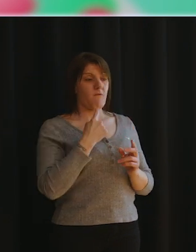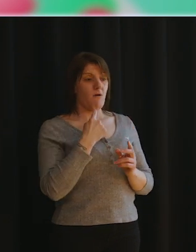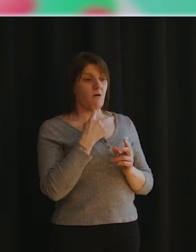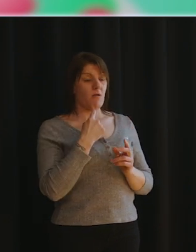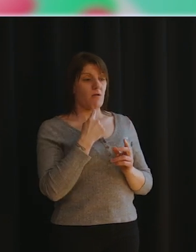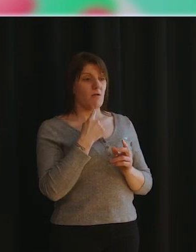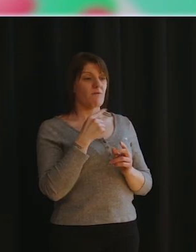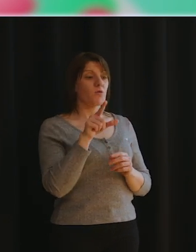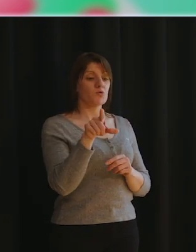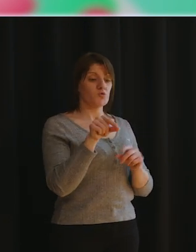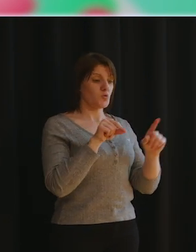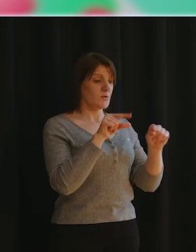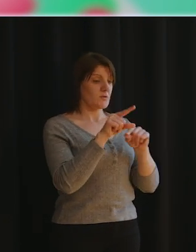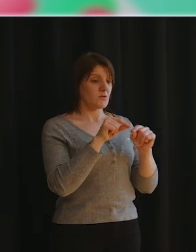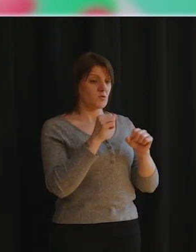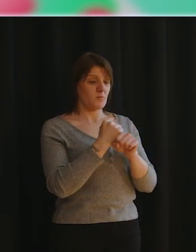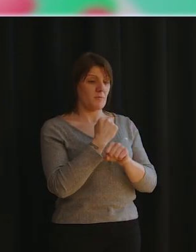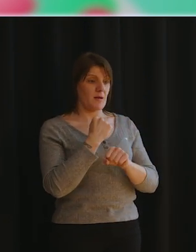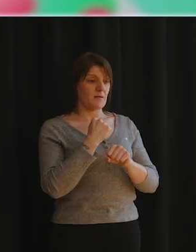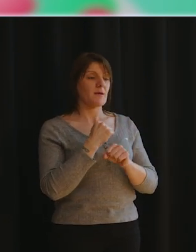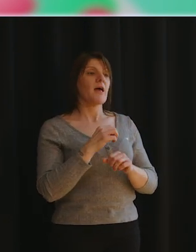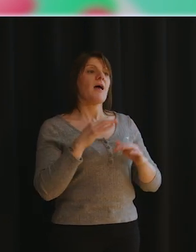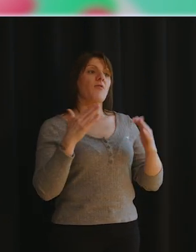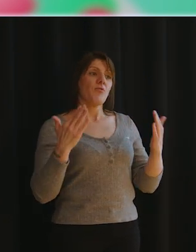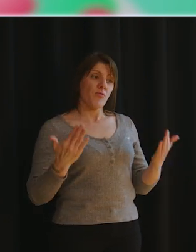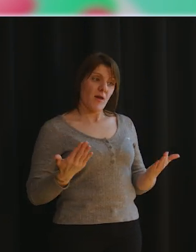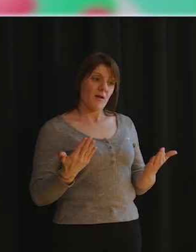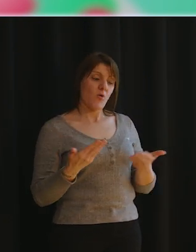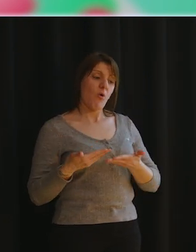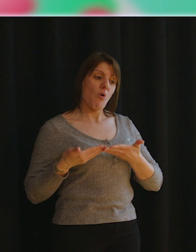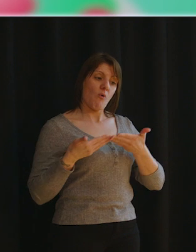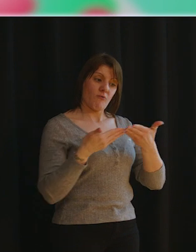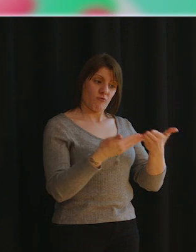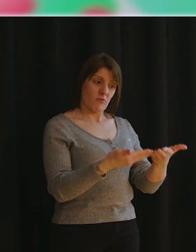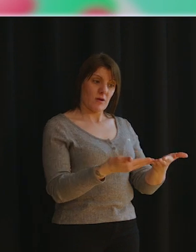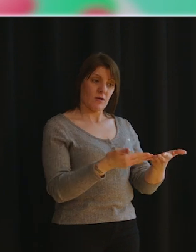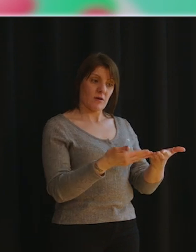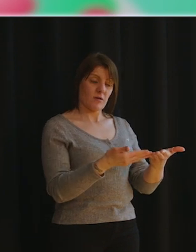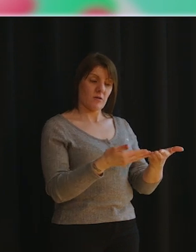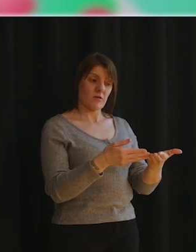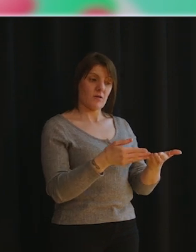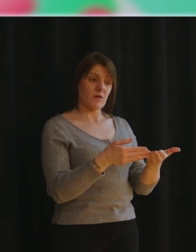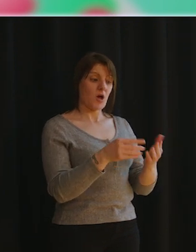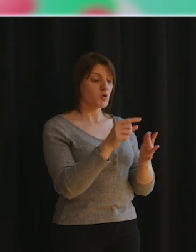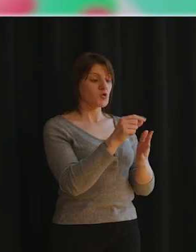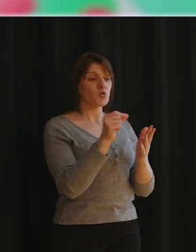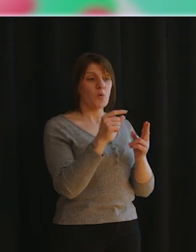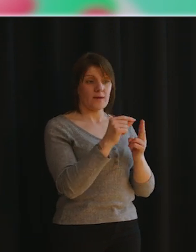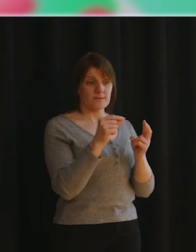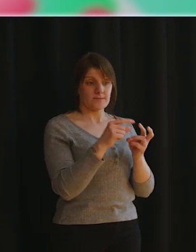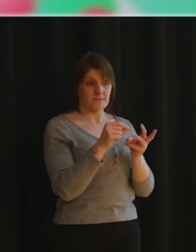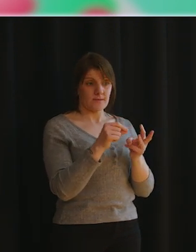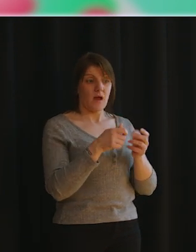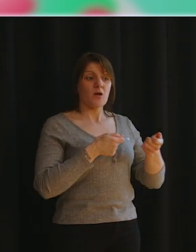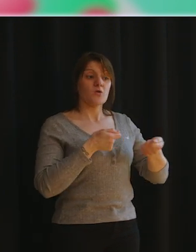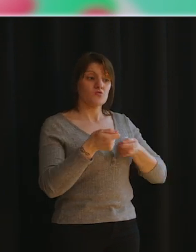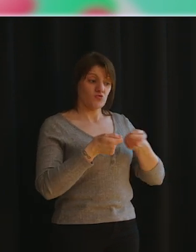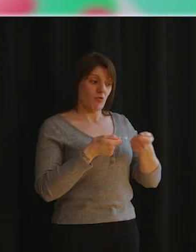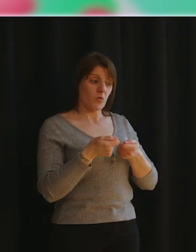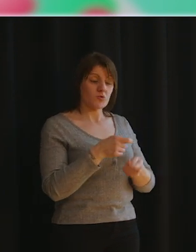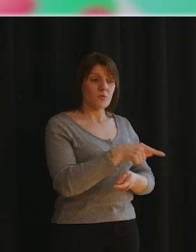made. And obviously then offering some form of choice and some form of control is absolutely